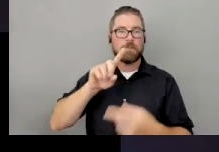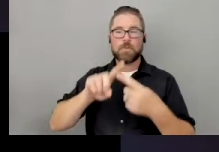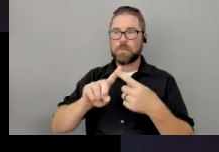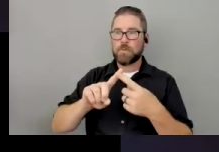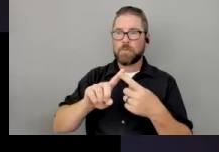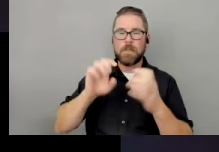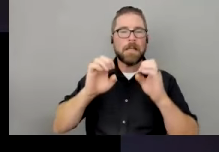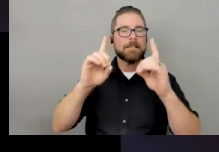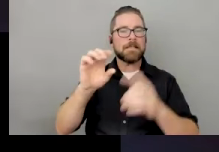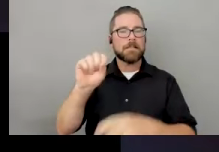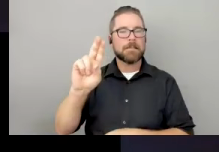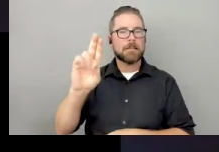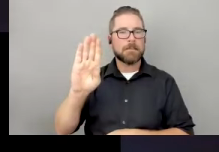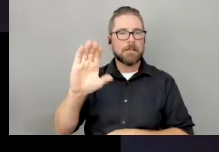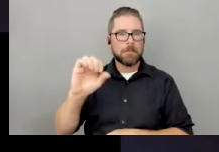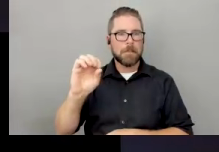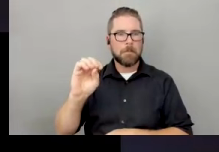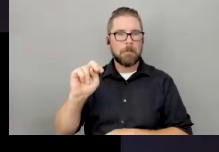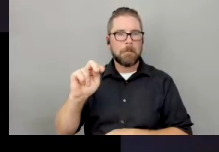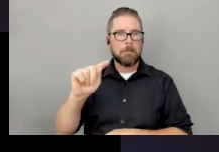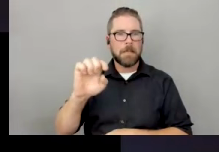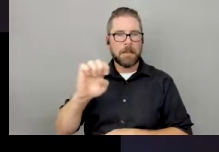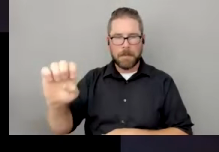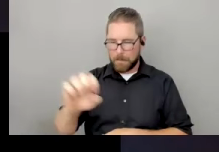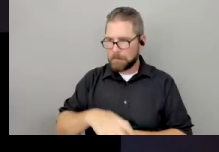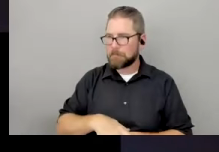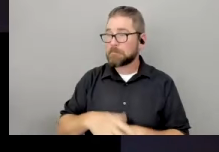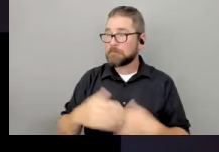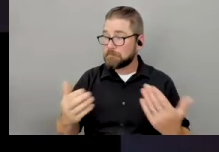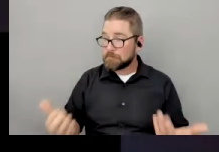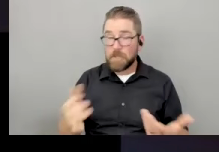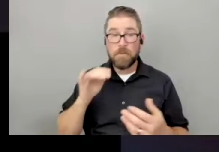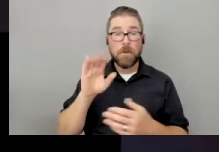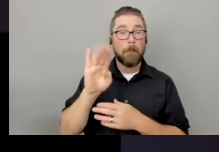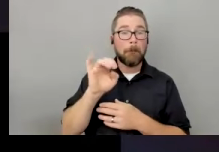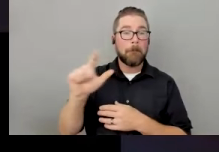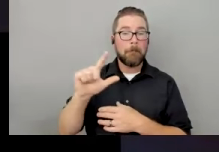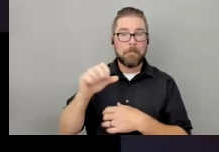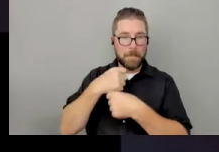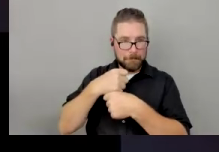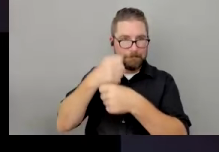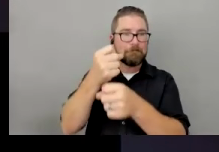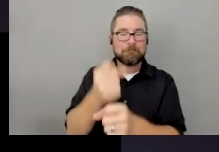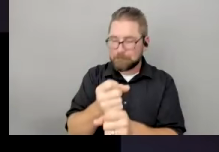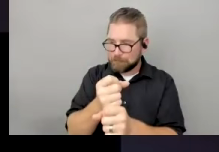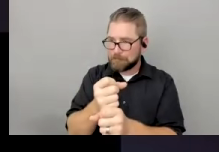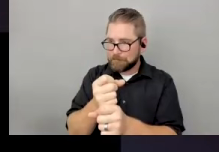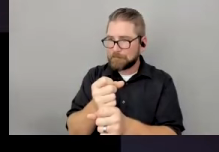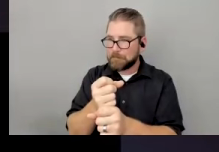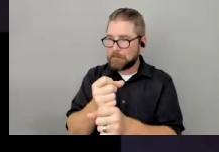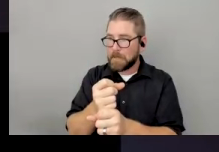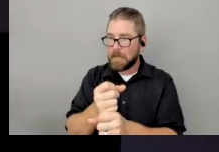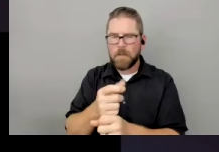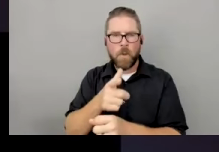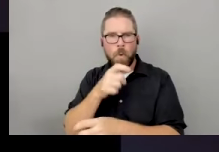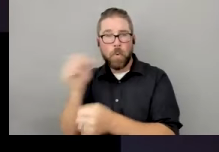the foundation of Title IX was set and a bill was formed. In the House, the legislation was championed by Green